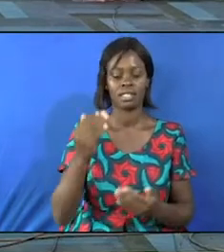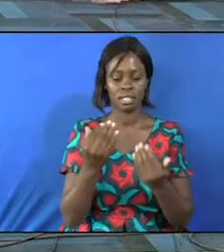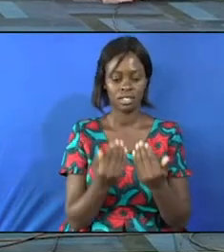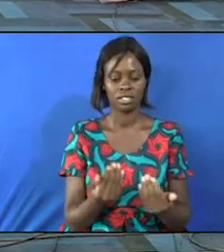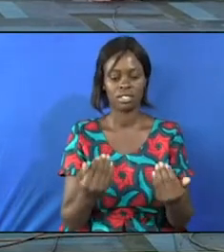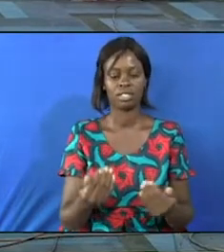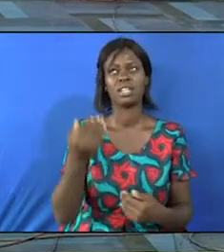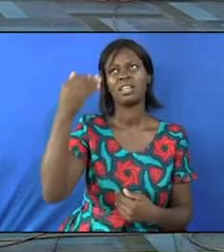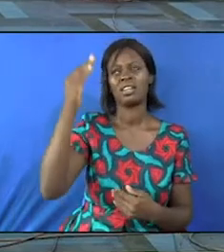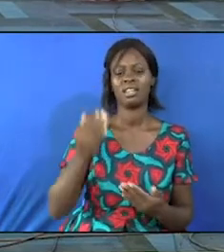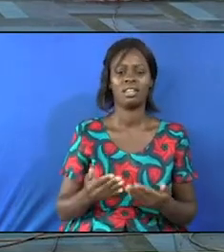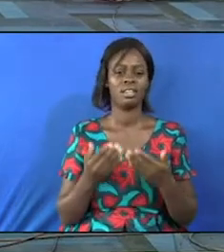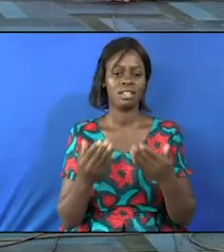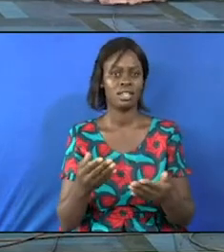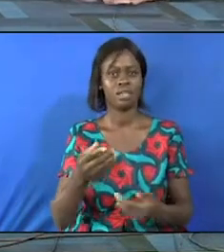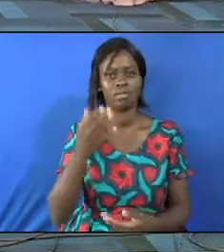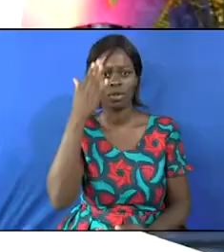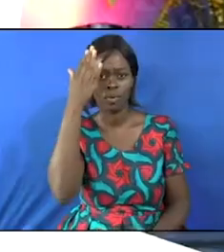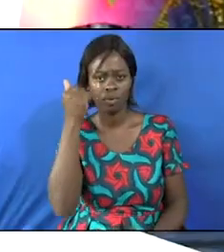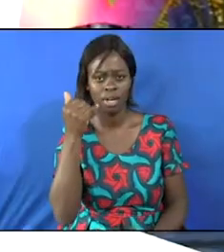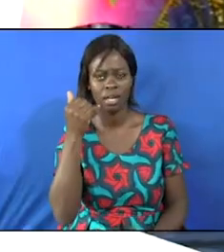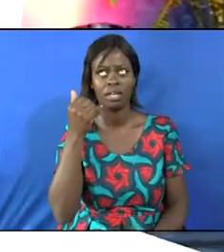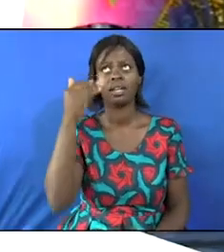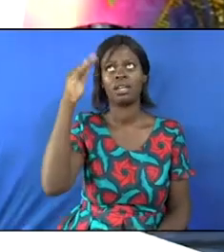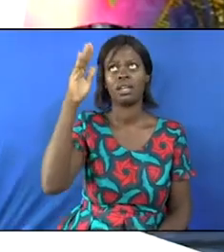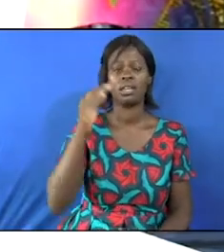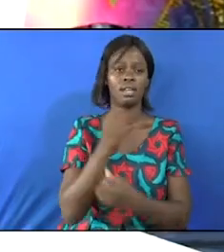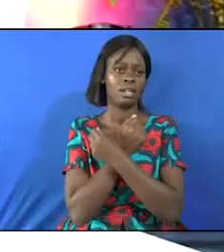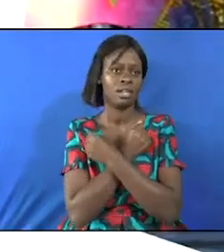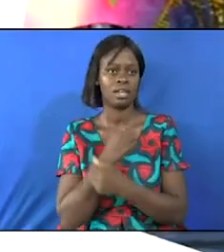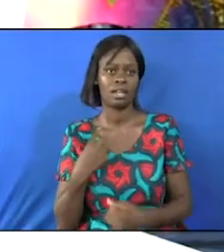gifts because he loves them.